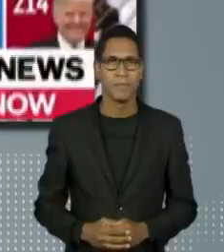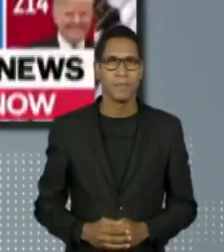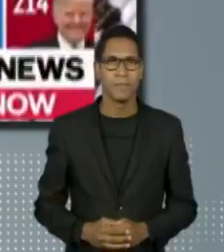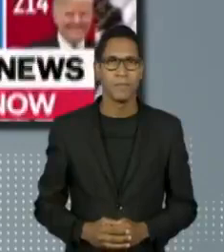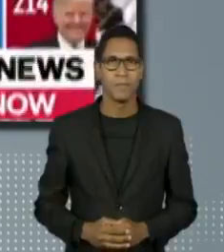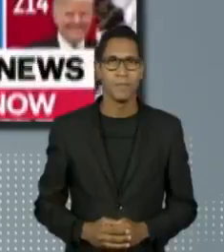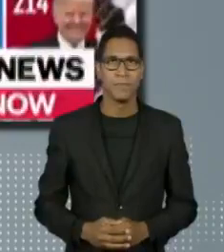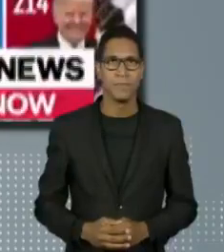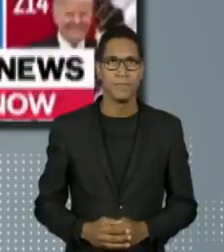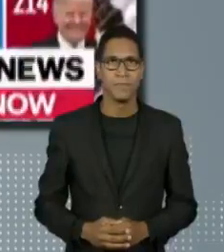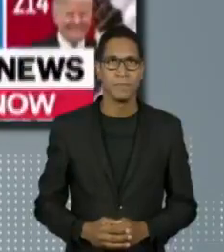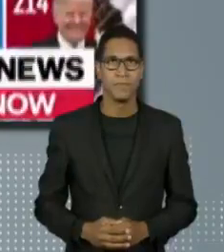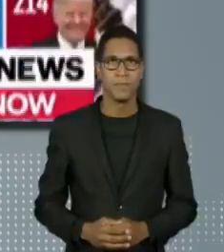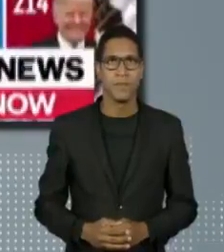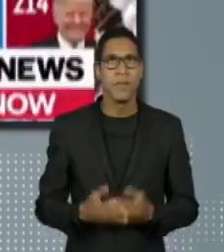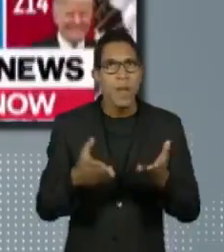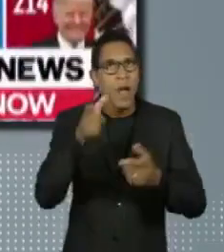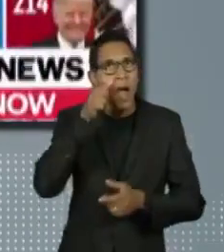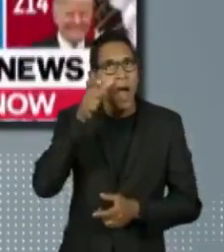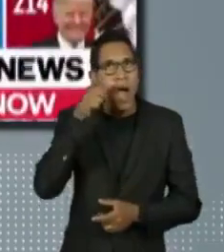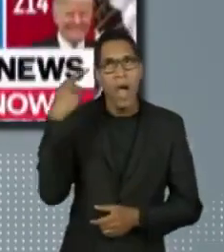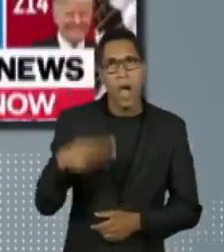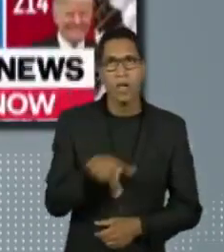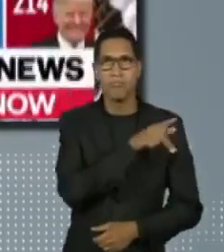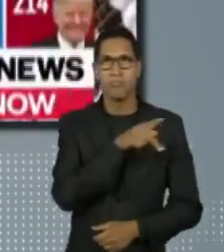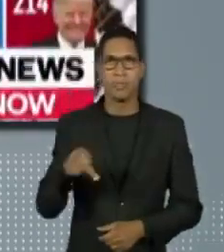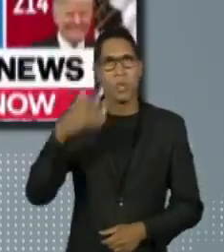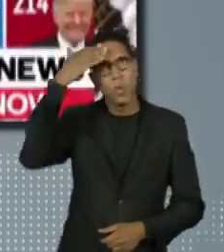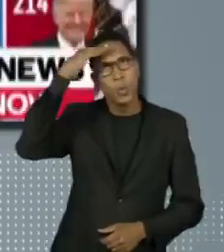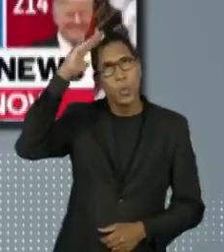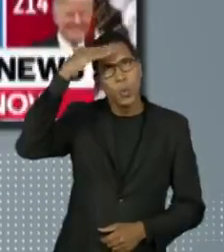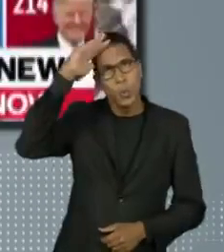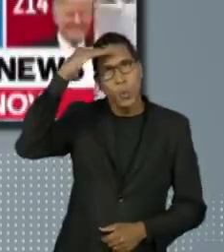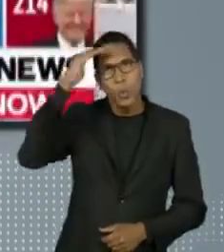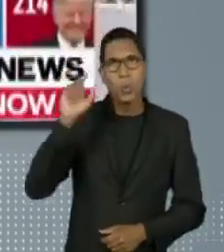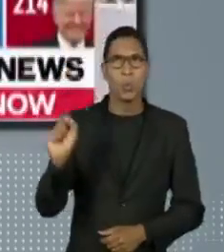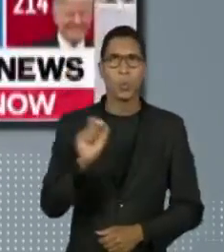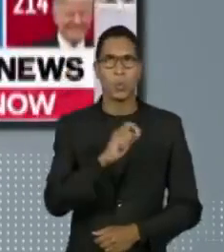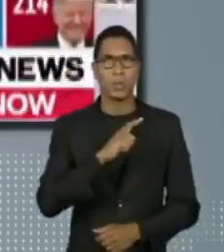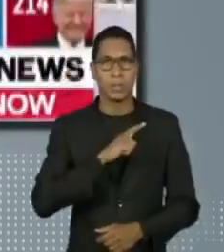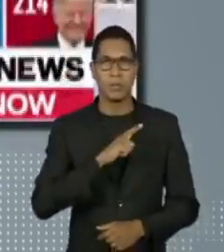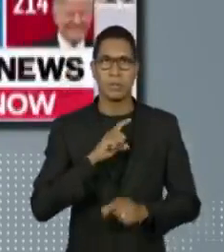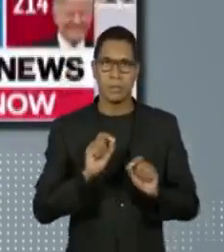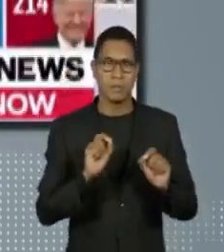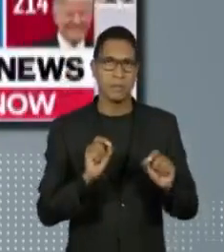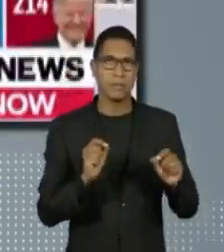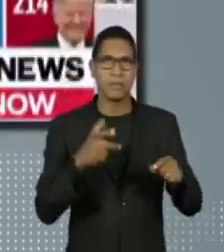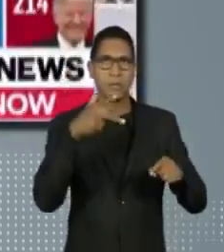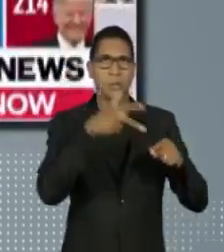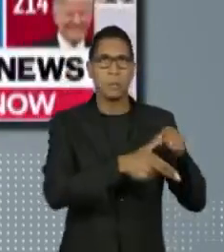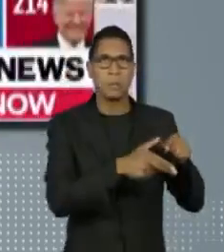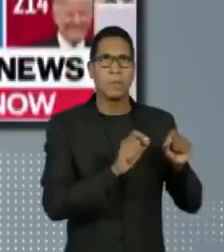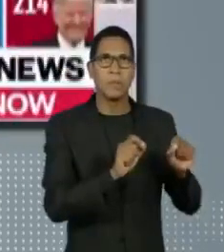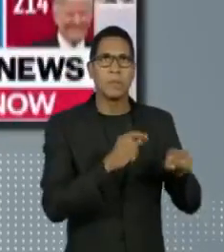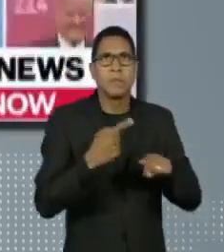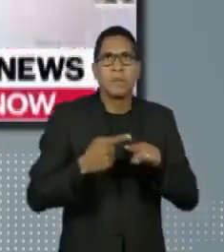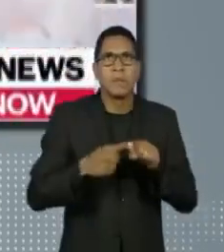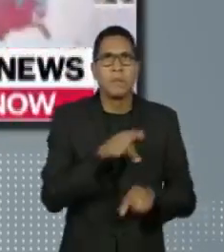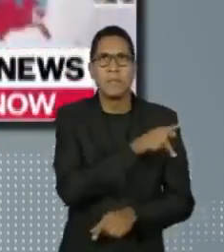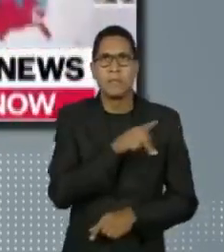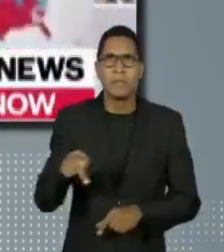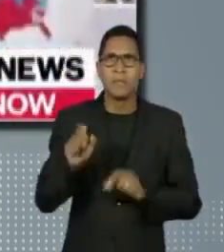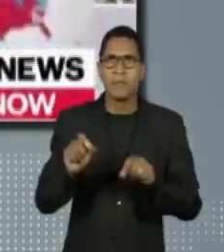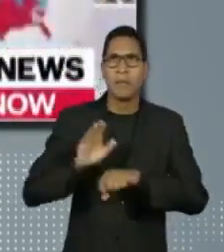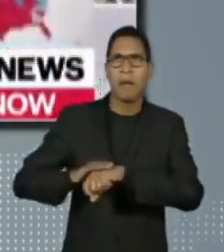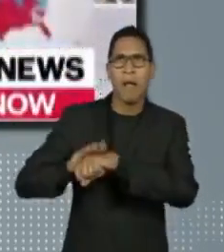one-sided. We're watching President Trump speaking live from the White House, and we have to interrupt here because the president has made a number of